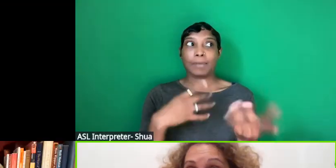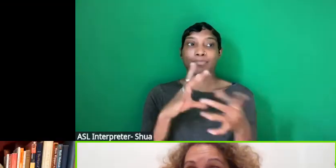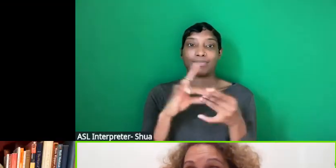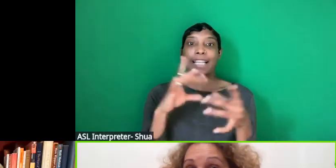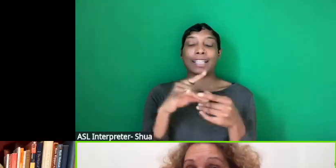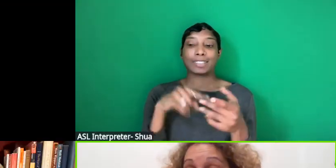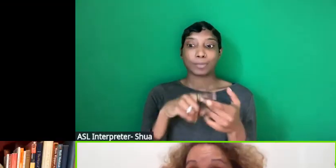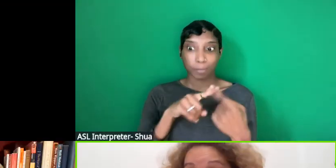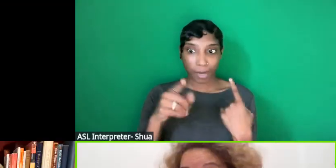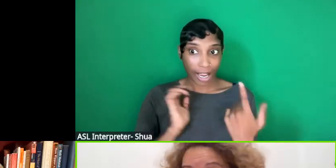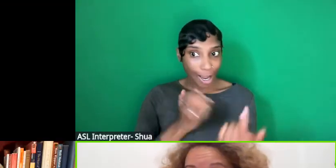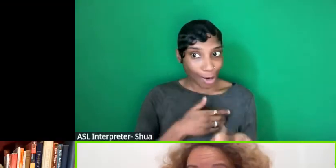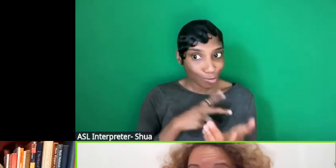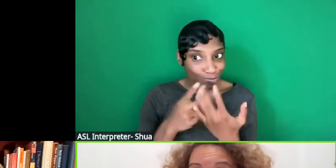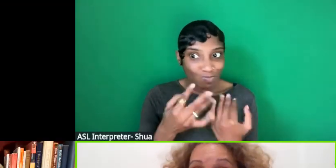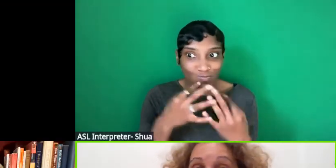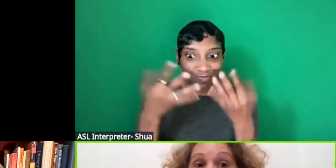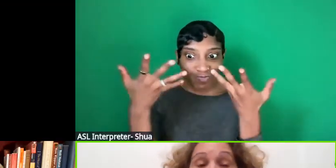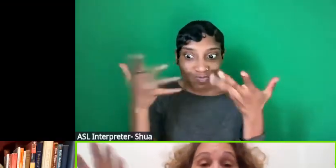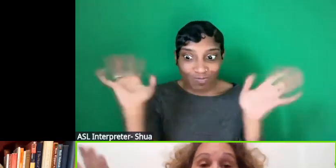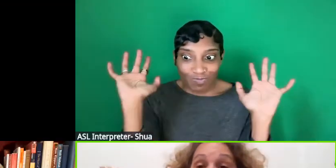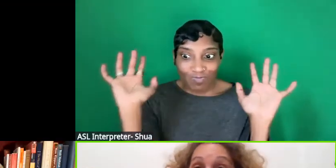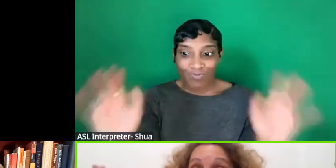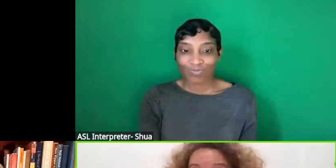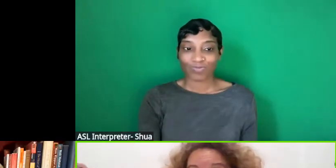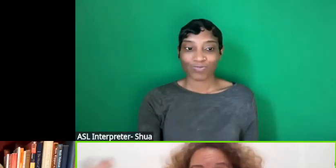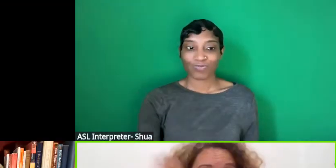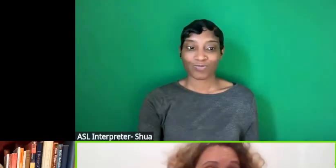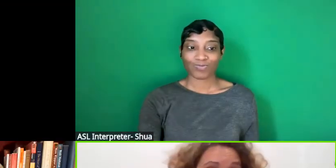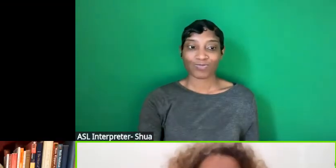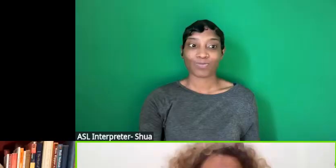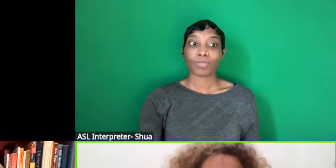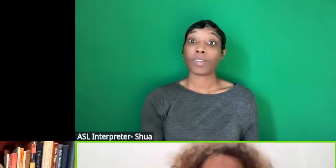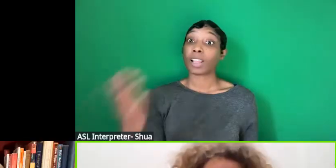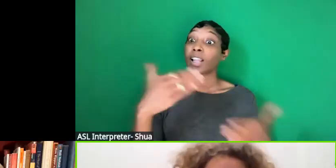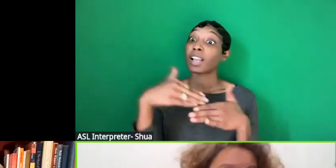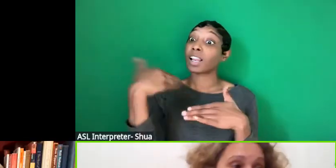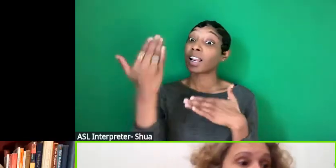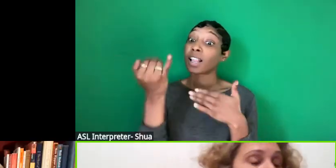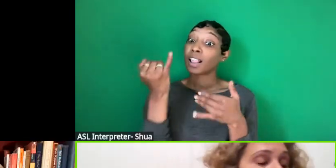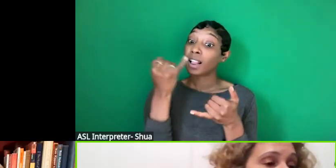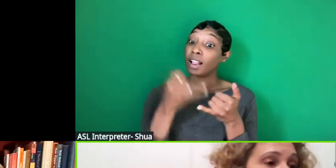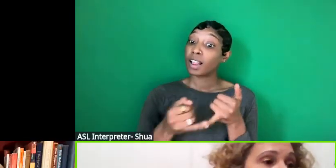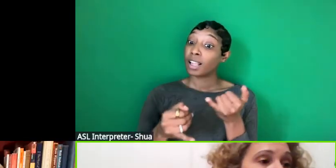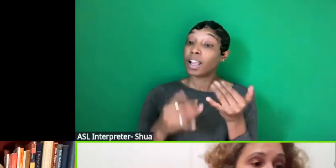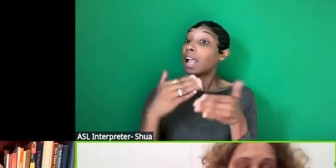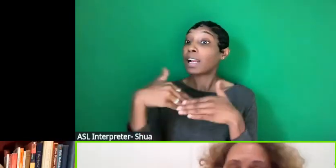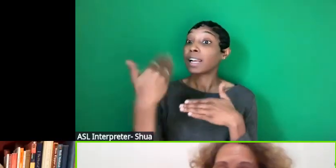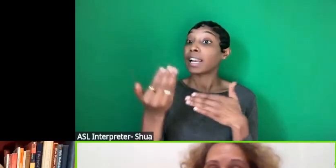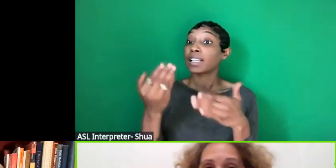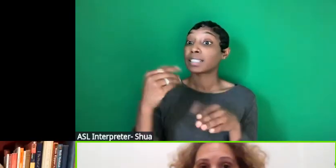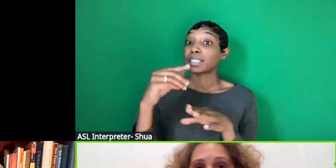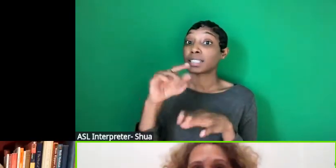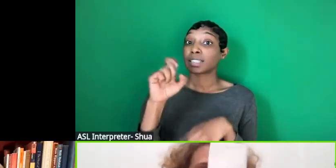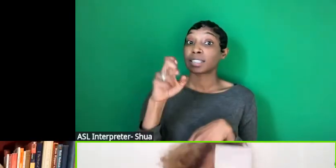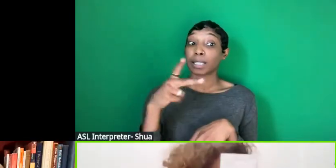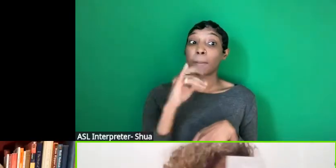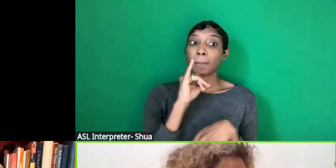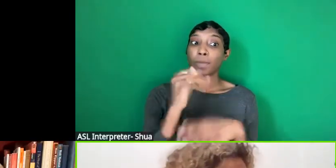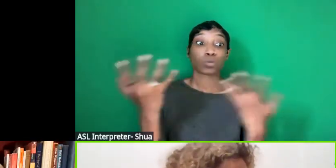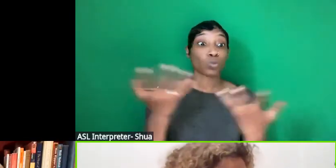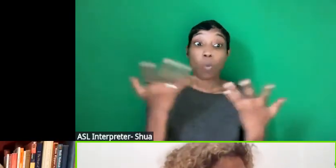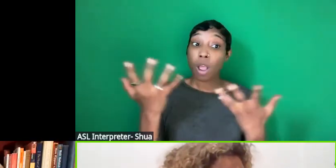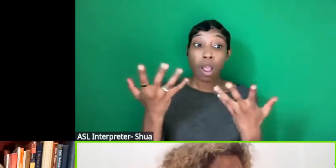get to our next steps. Our last steps really is the pressing. That's what this is called. And you have your